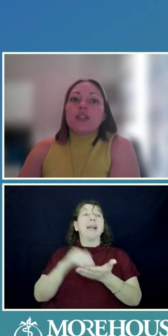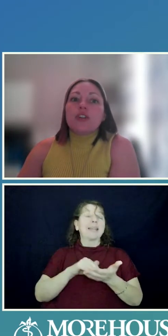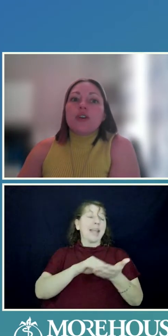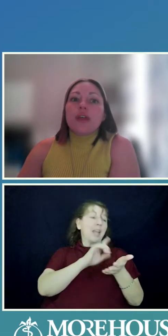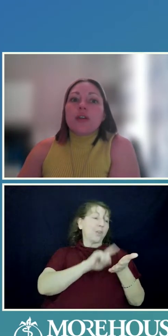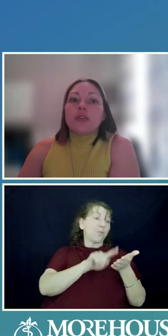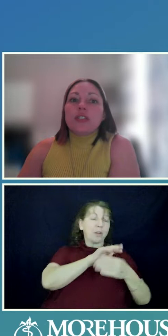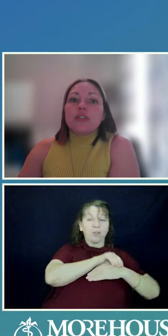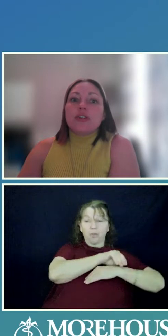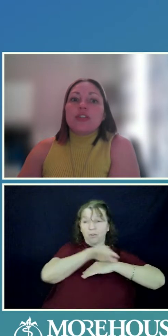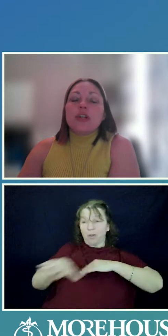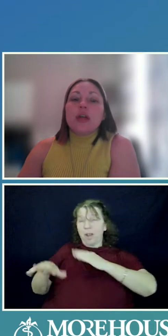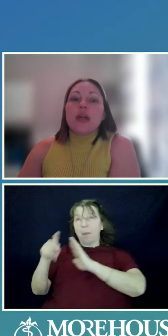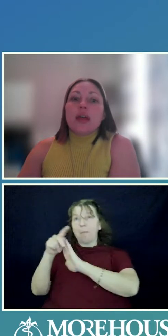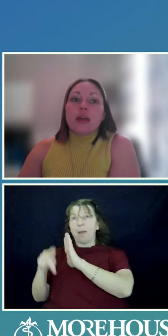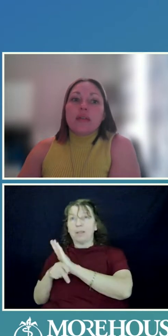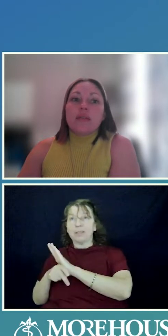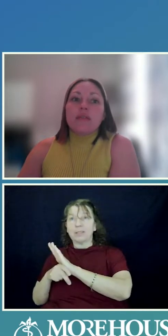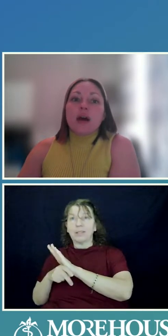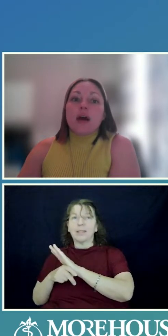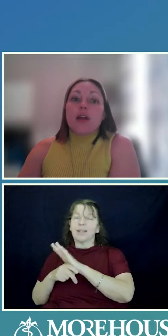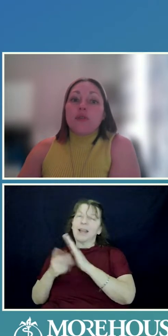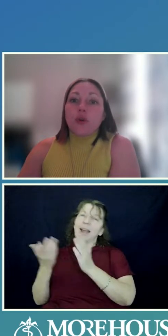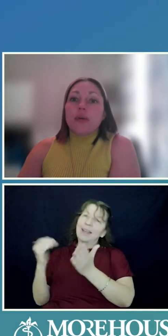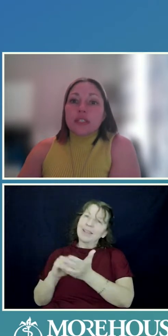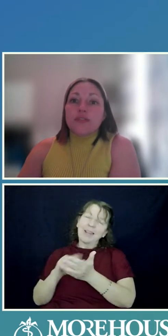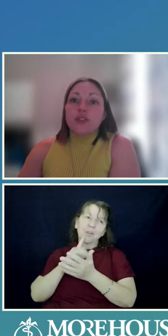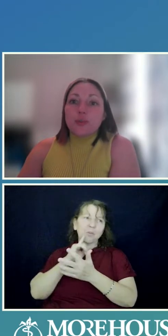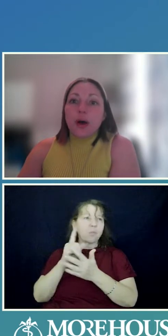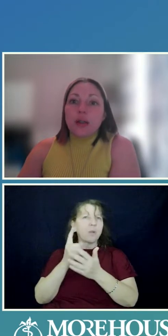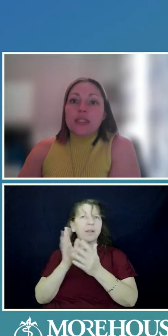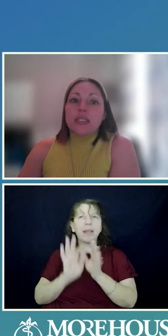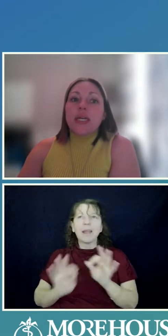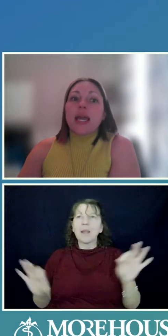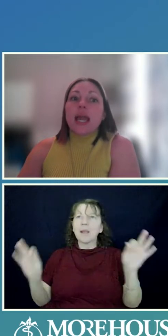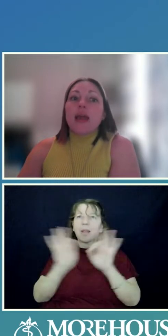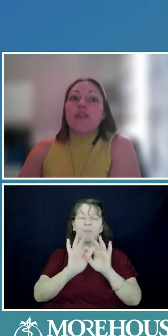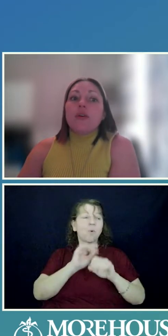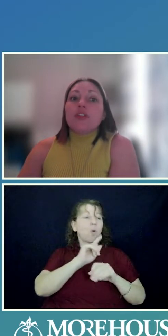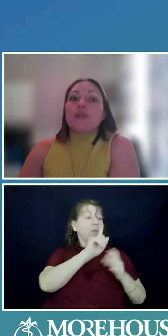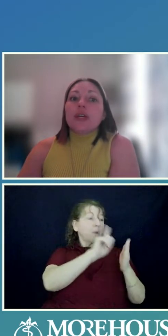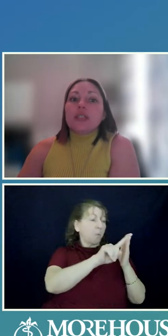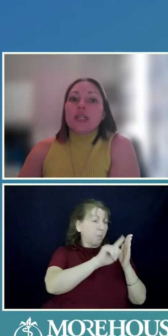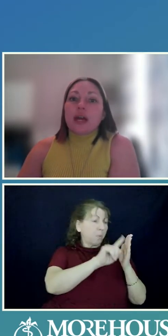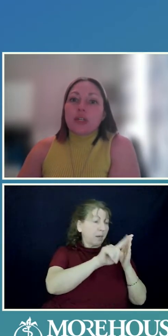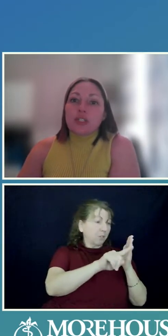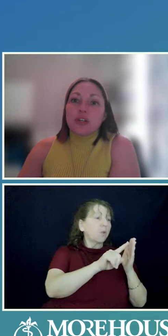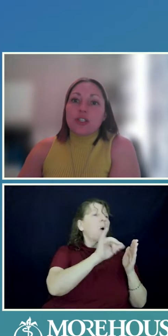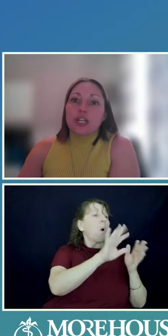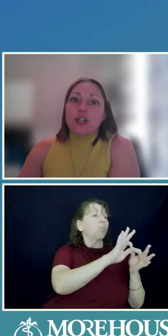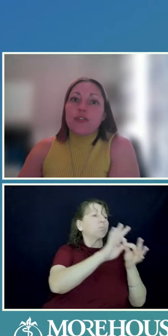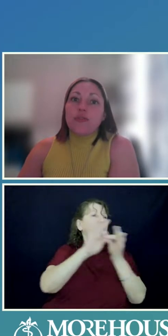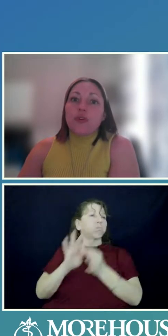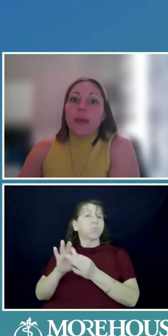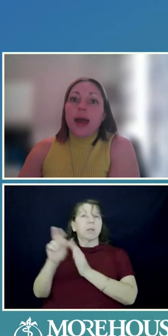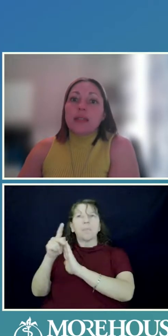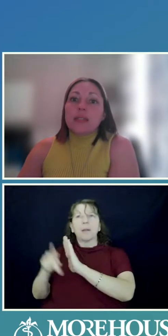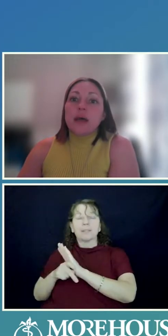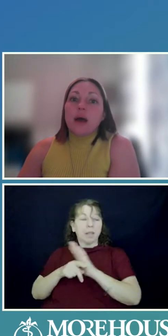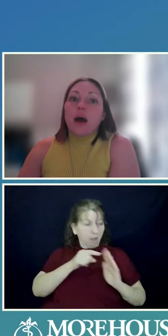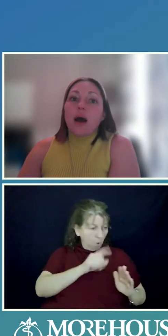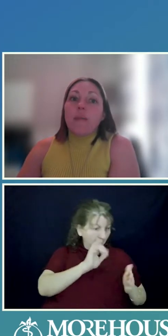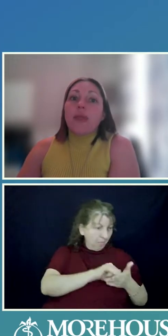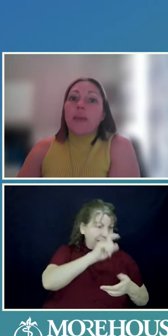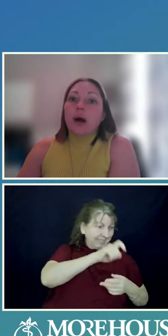try to make sure that our research is informative to policy and that we translate that research into